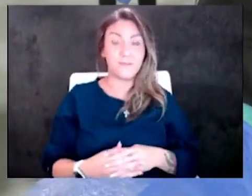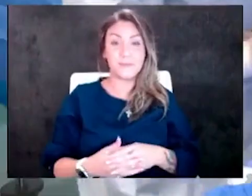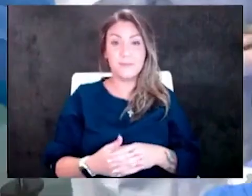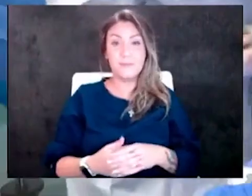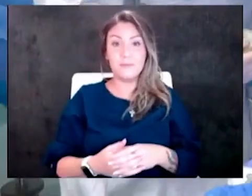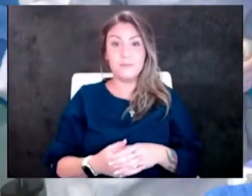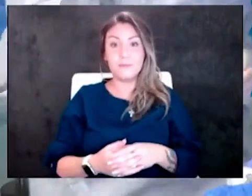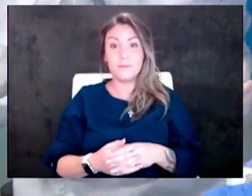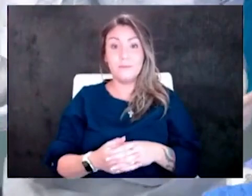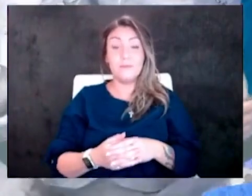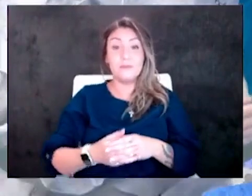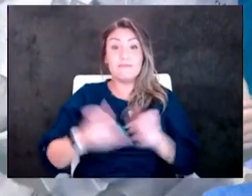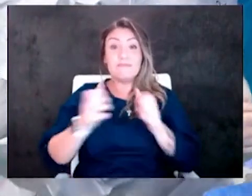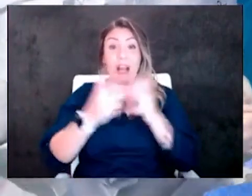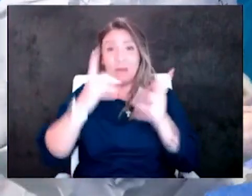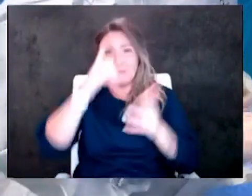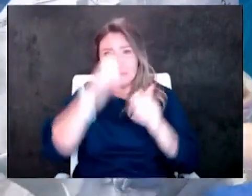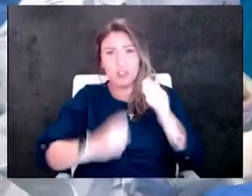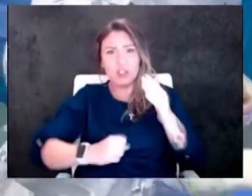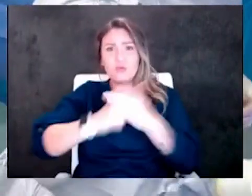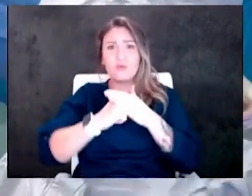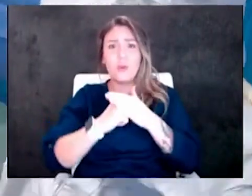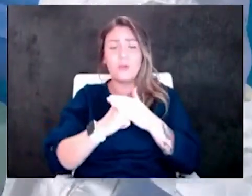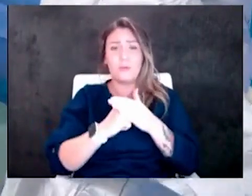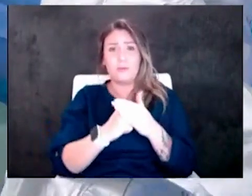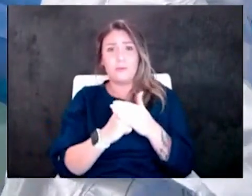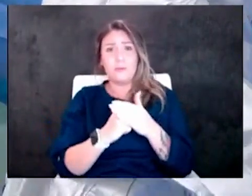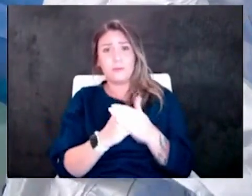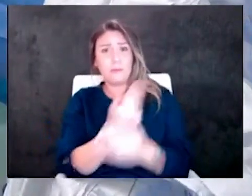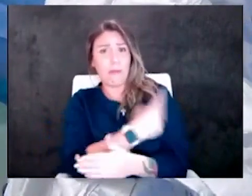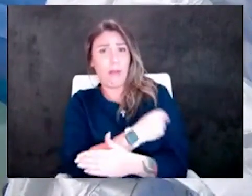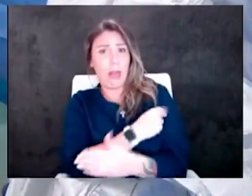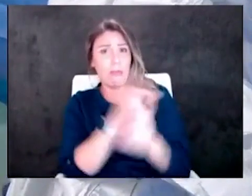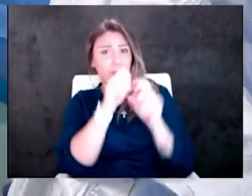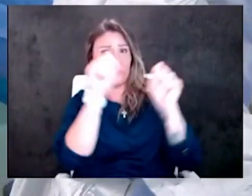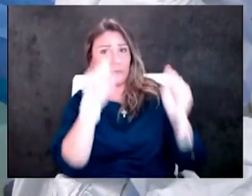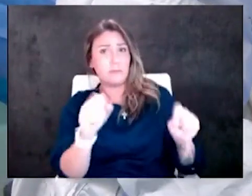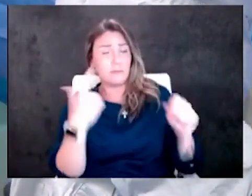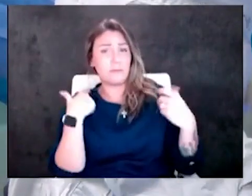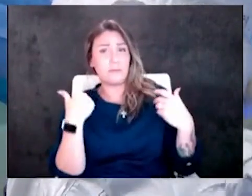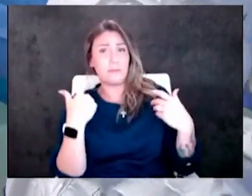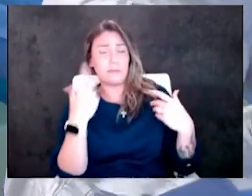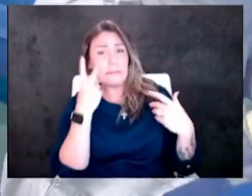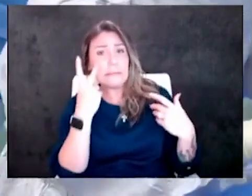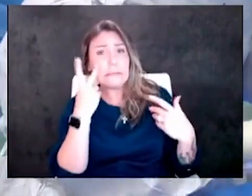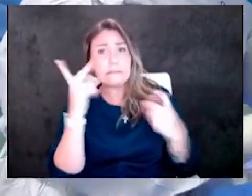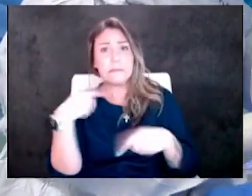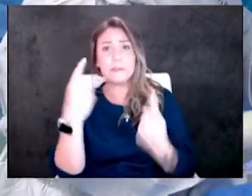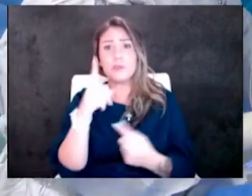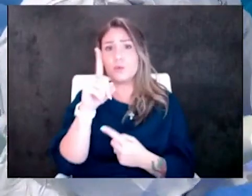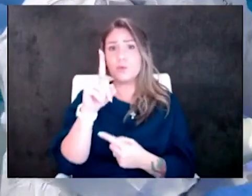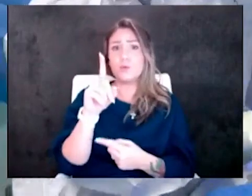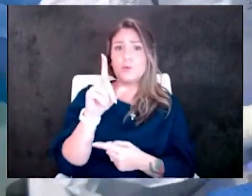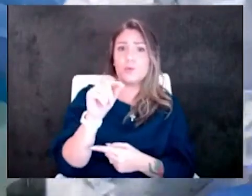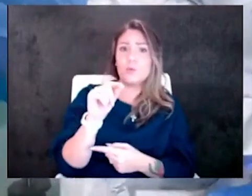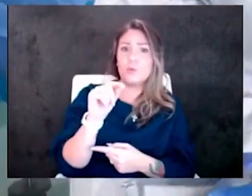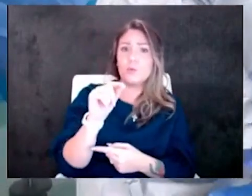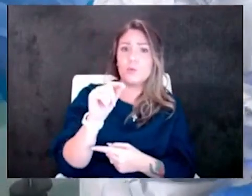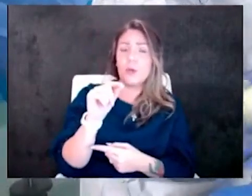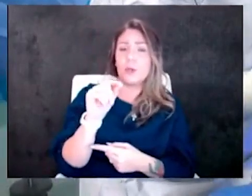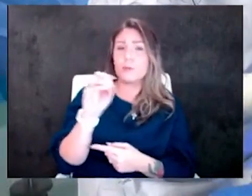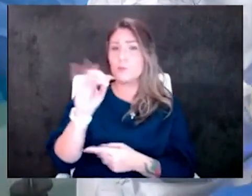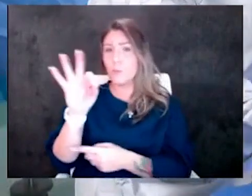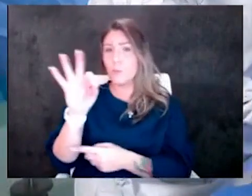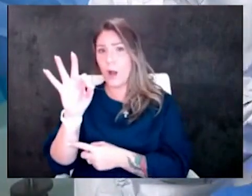strokes that our health system has seen literally since 2009 has almost gone